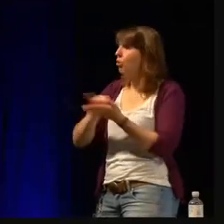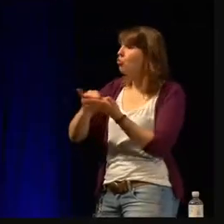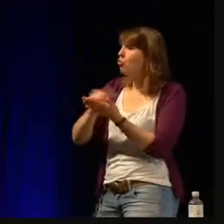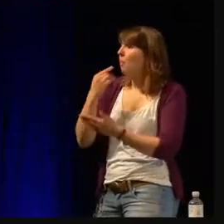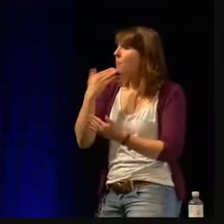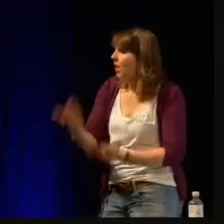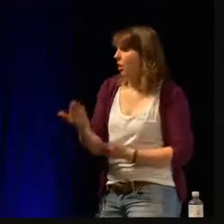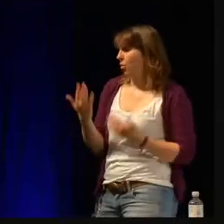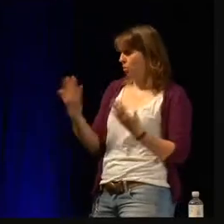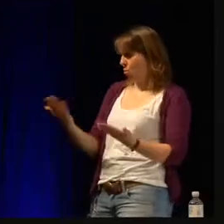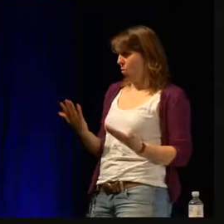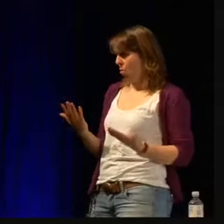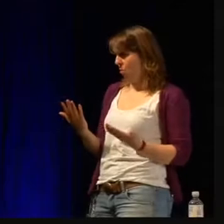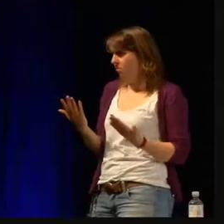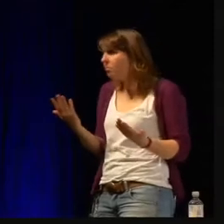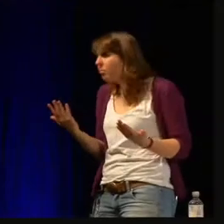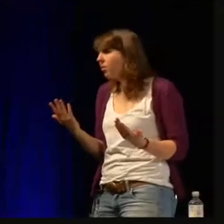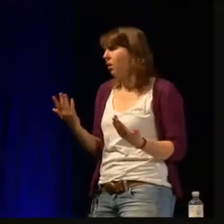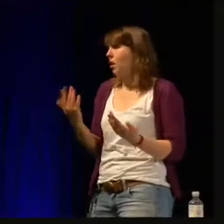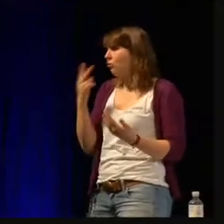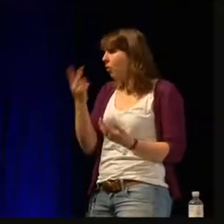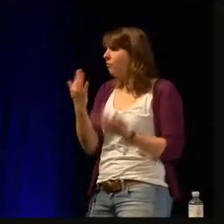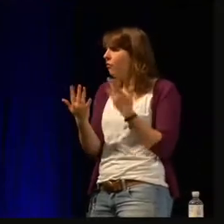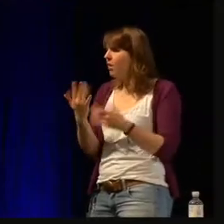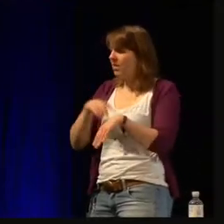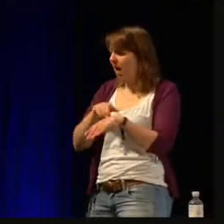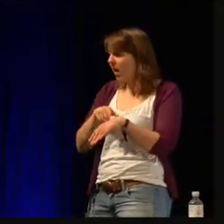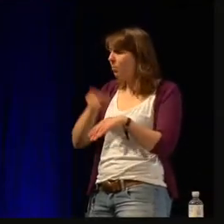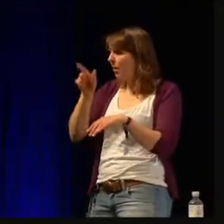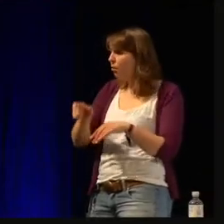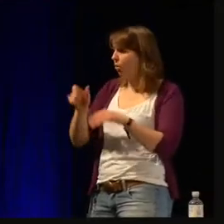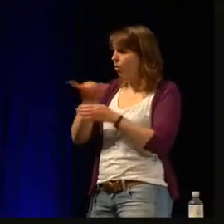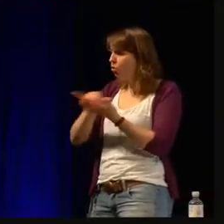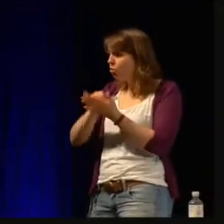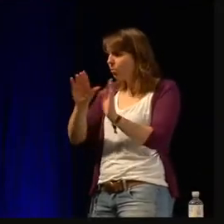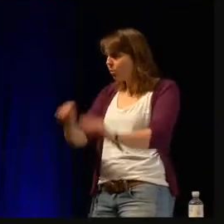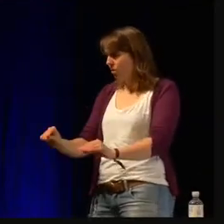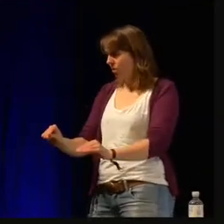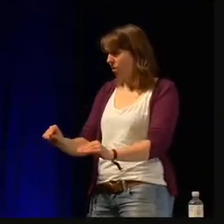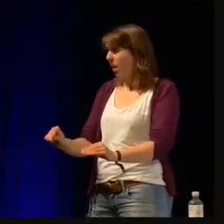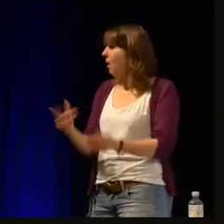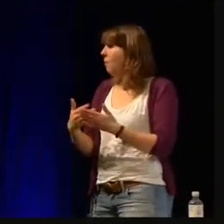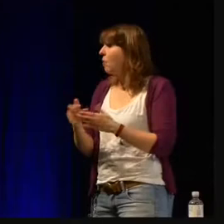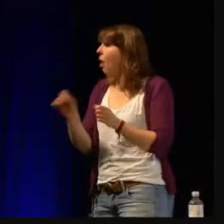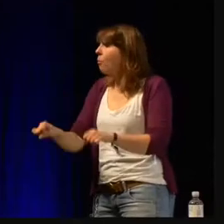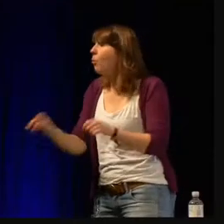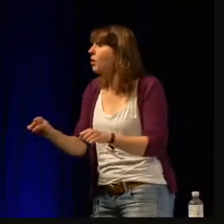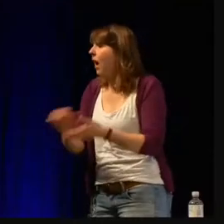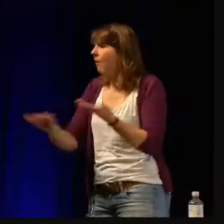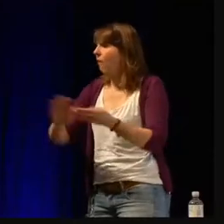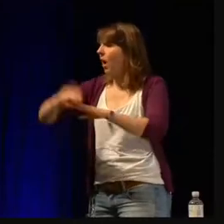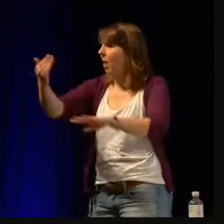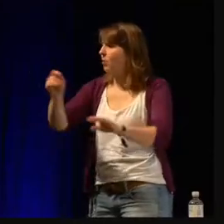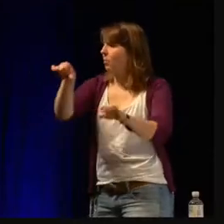up to the engineer to decide. So, for example, on YouTube, they know